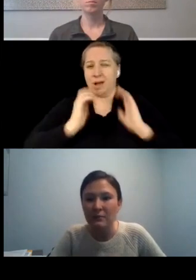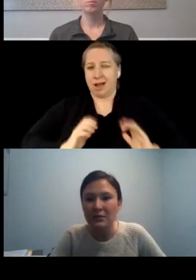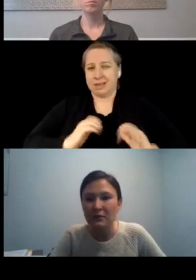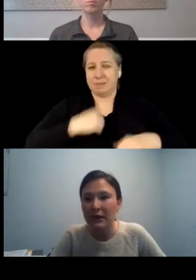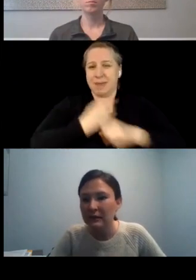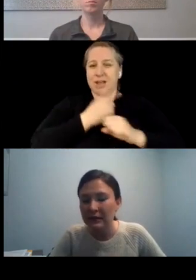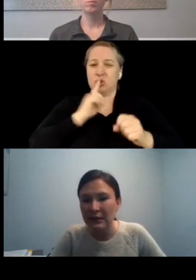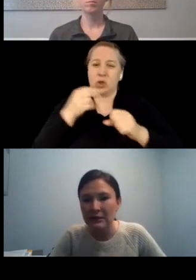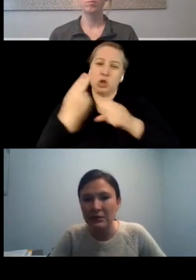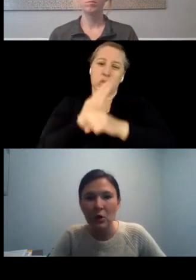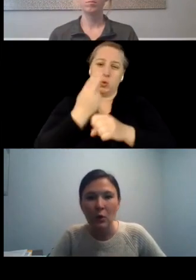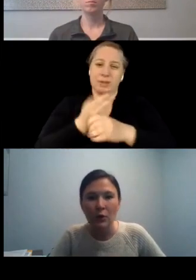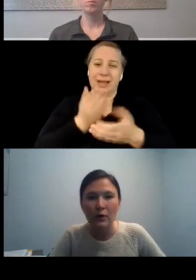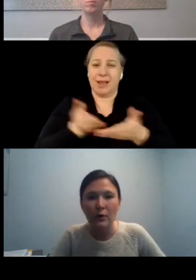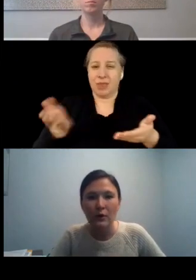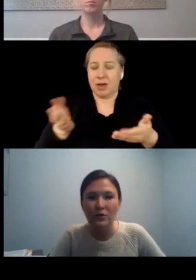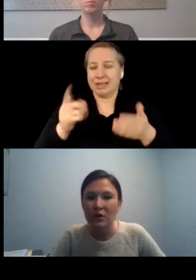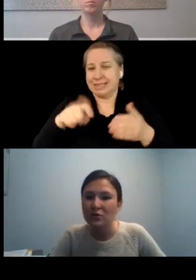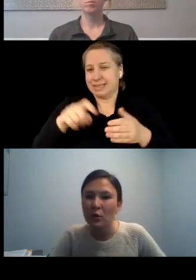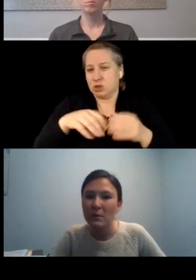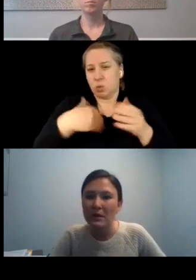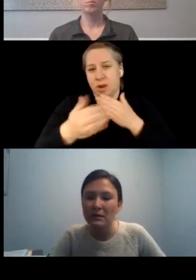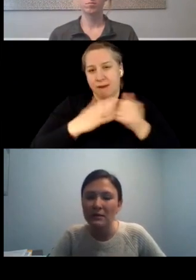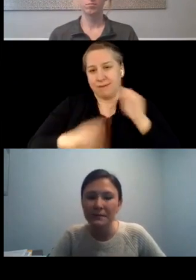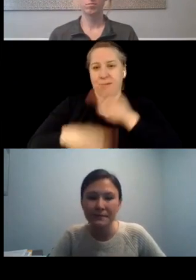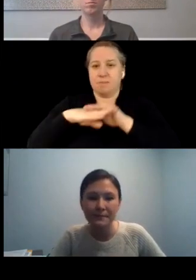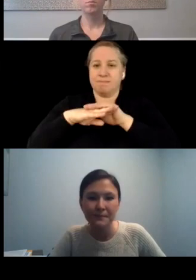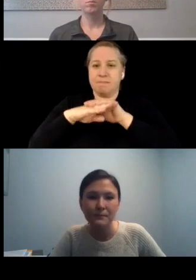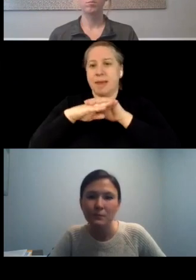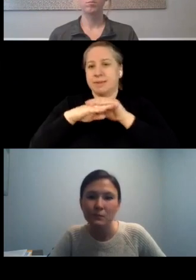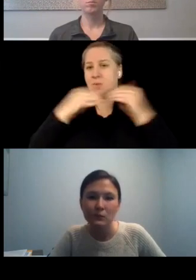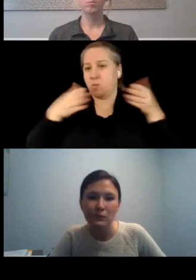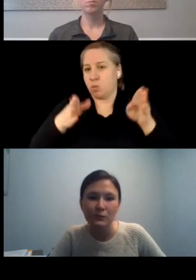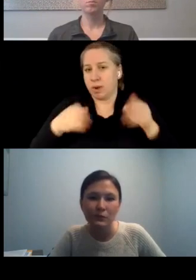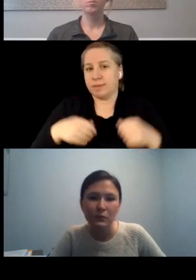maximizing their material handling needs or construction equipment needs.